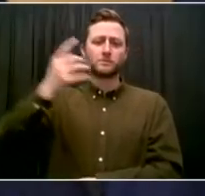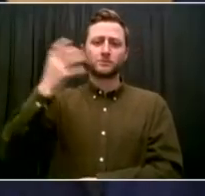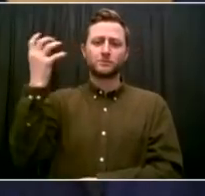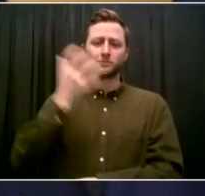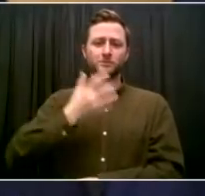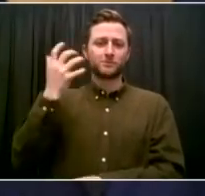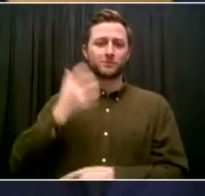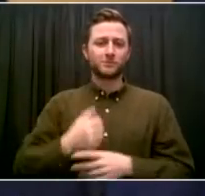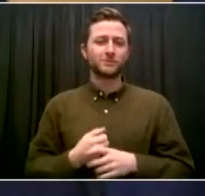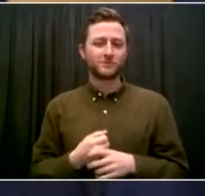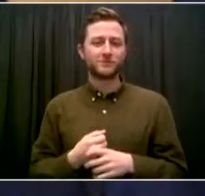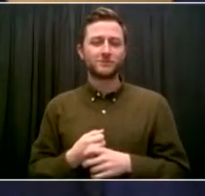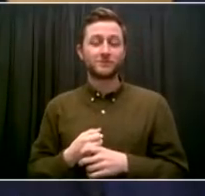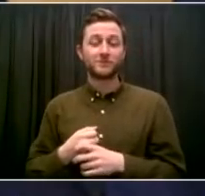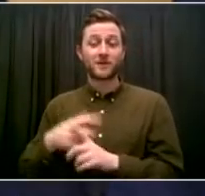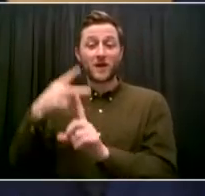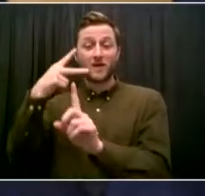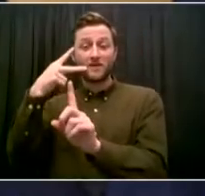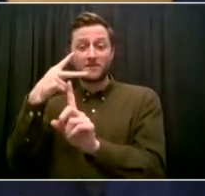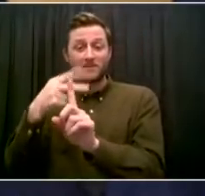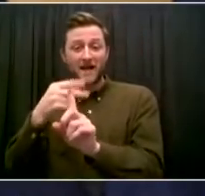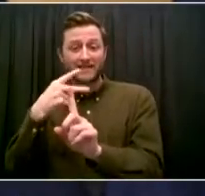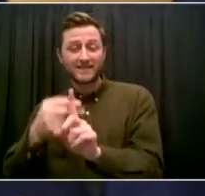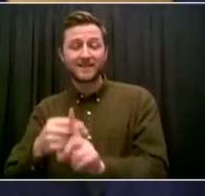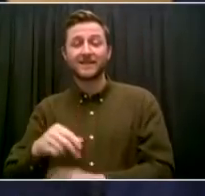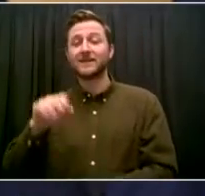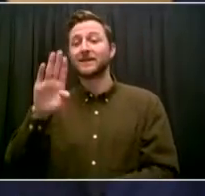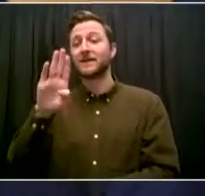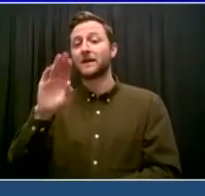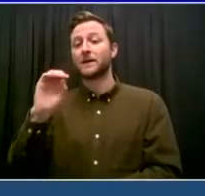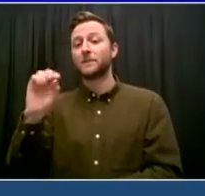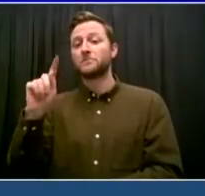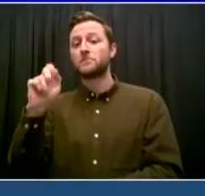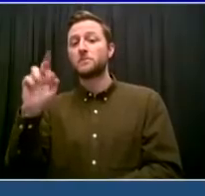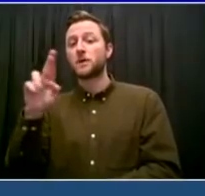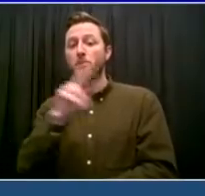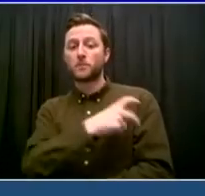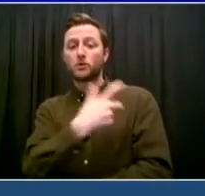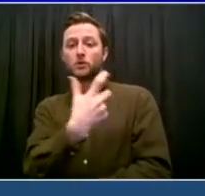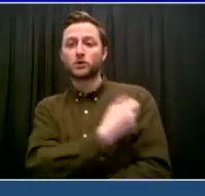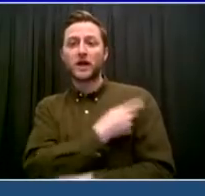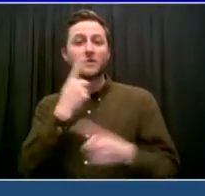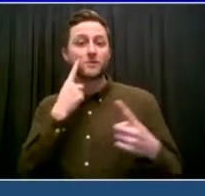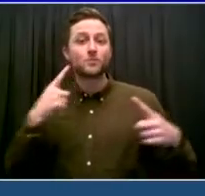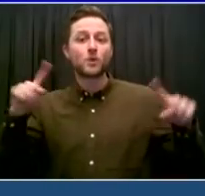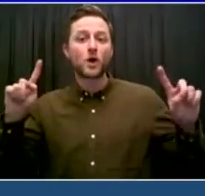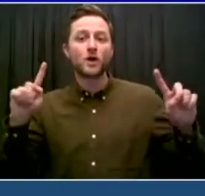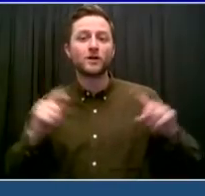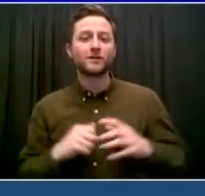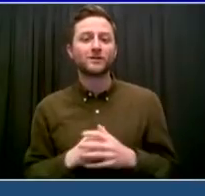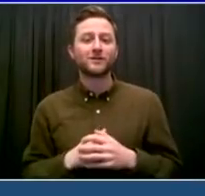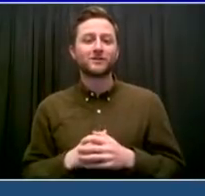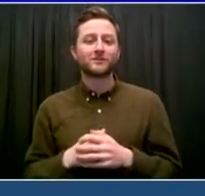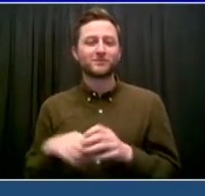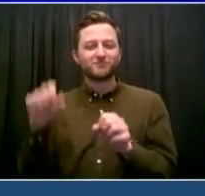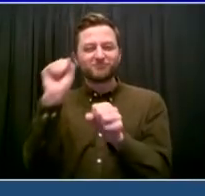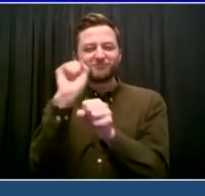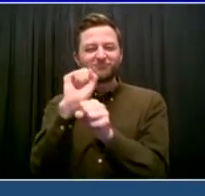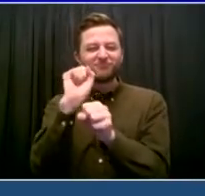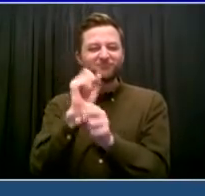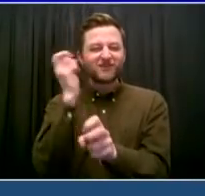vaccinations and booster shots are successful. And this work, we just crossed the 16 million